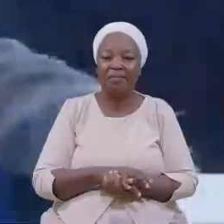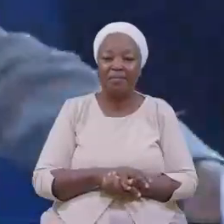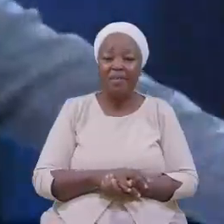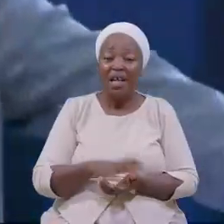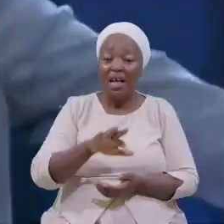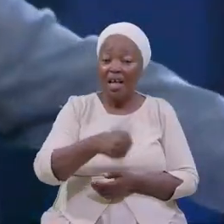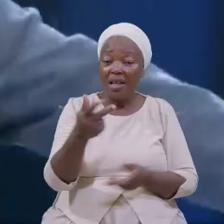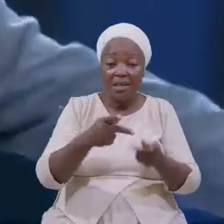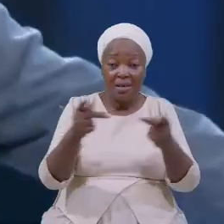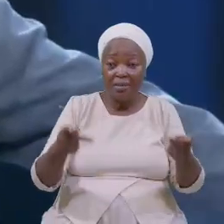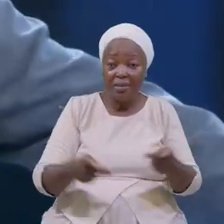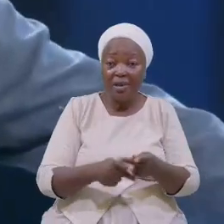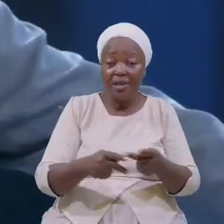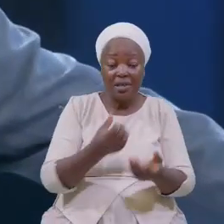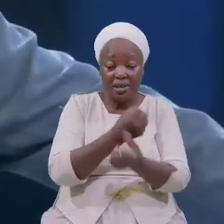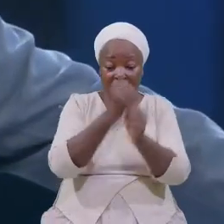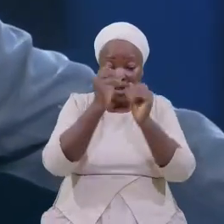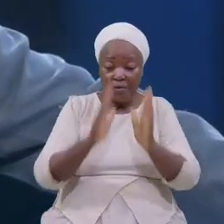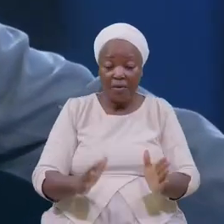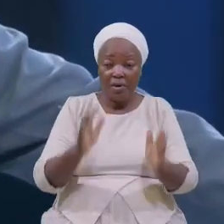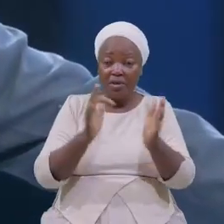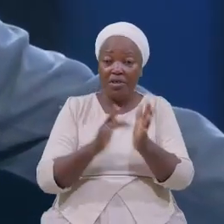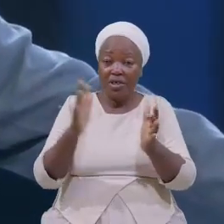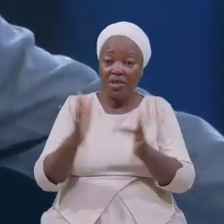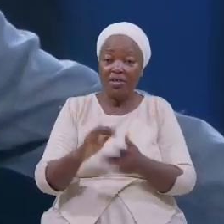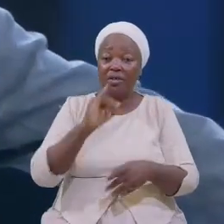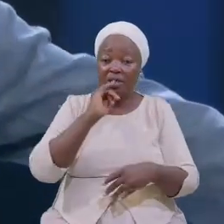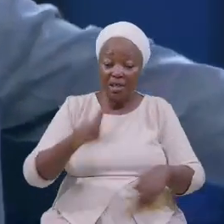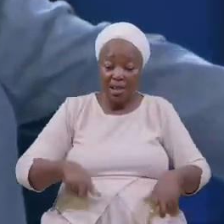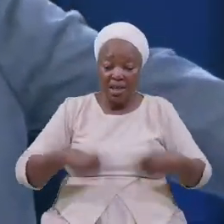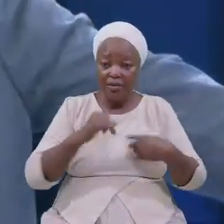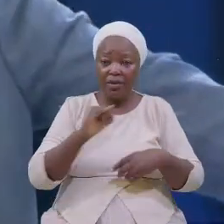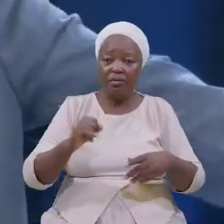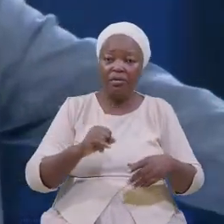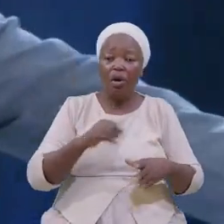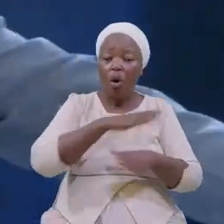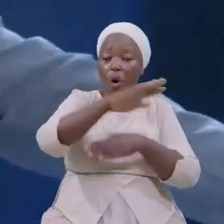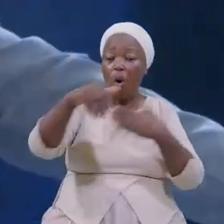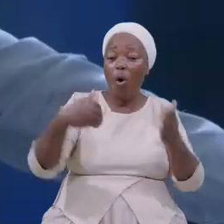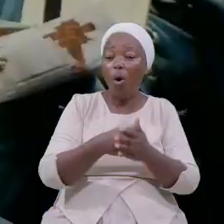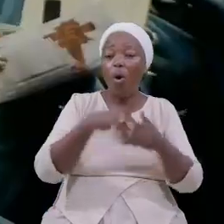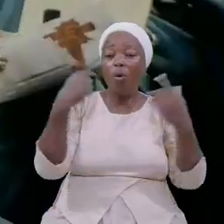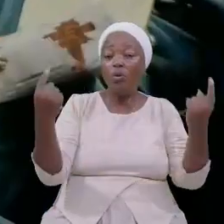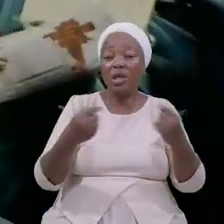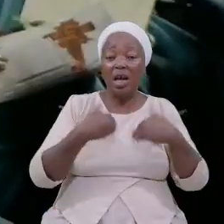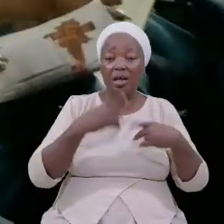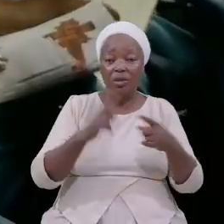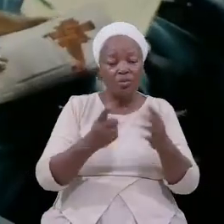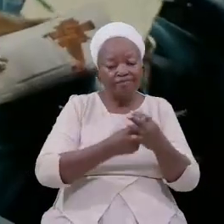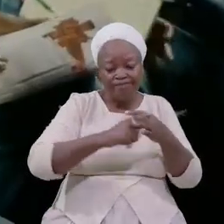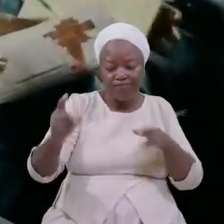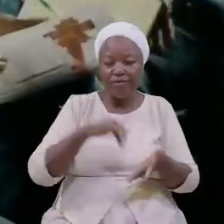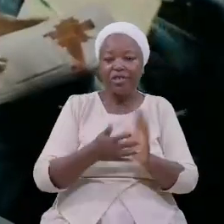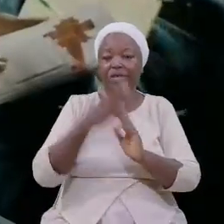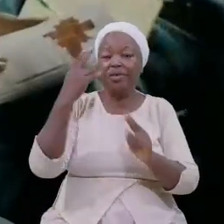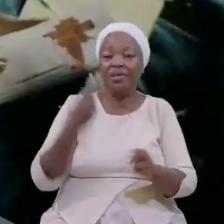Anywhere Savior Jesus is living, all sin has to go away.